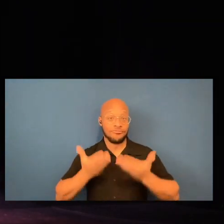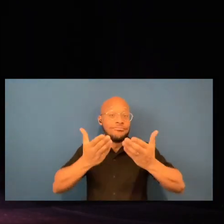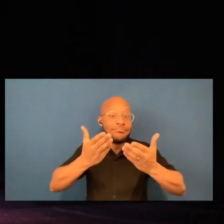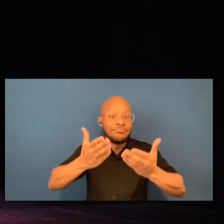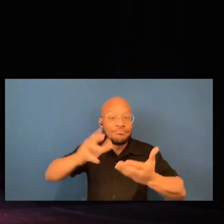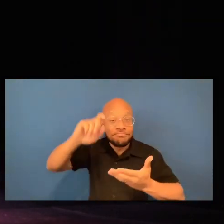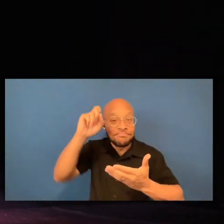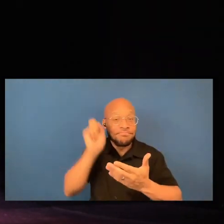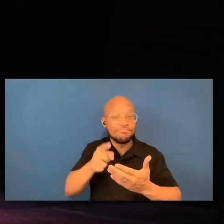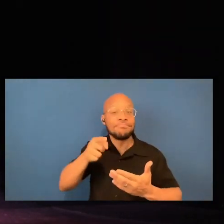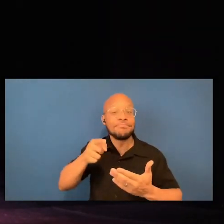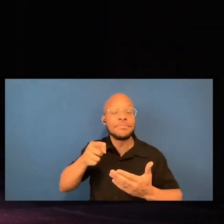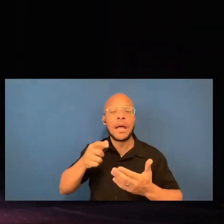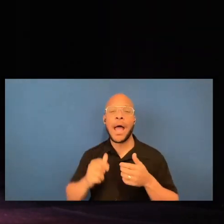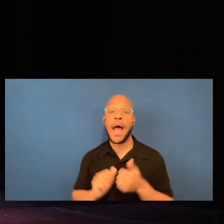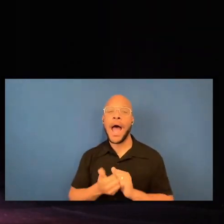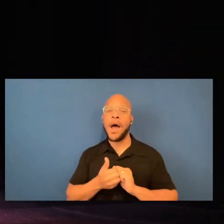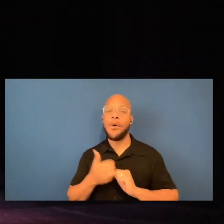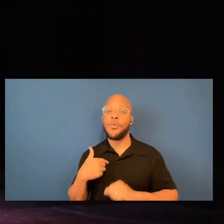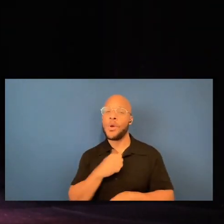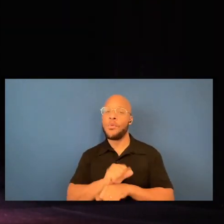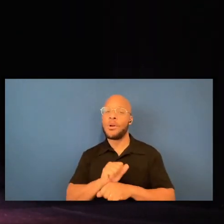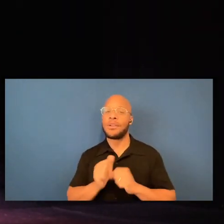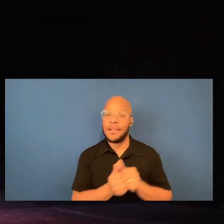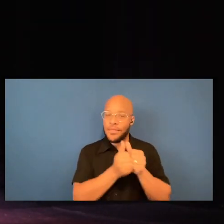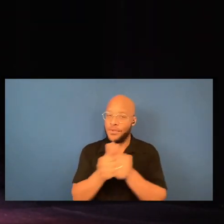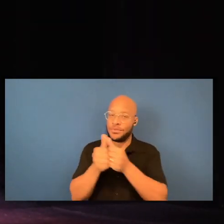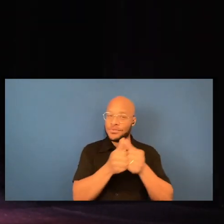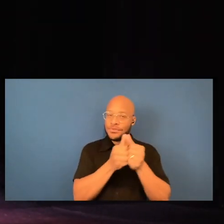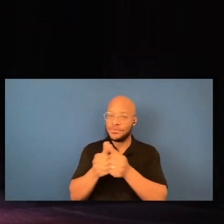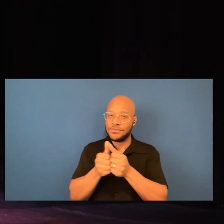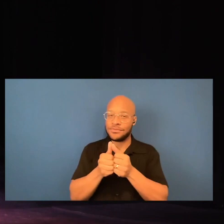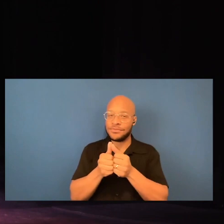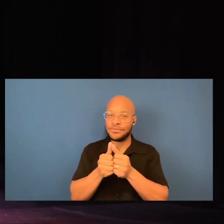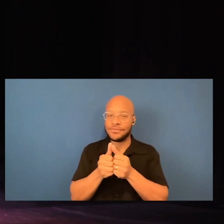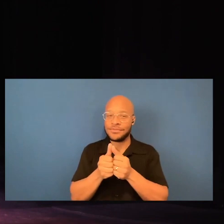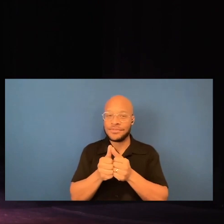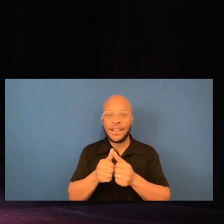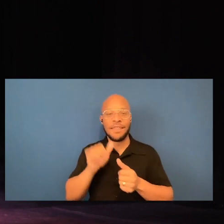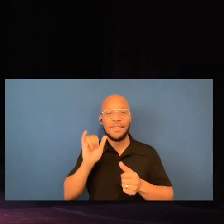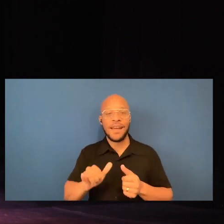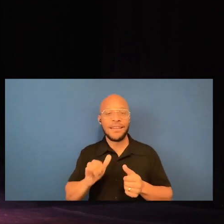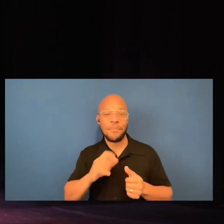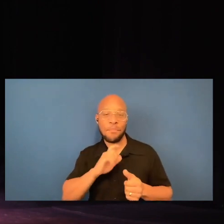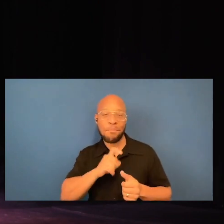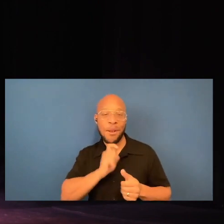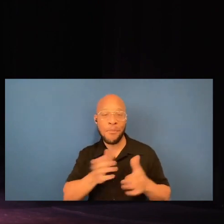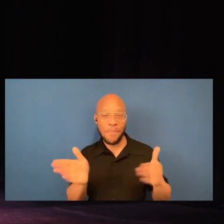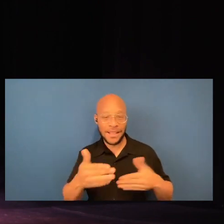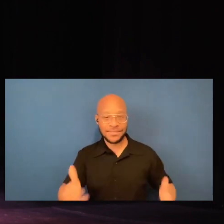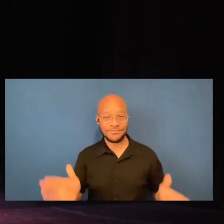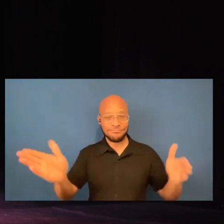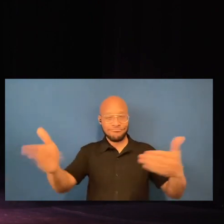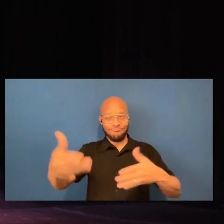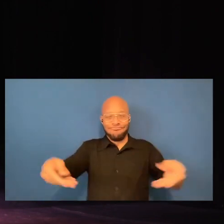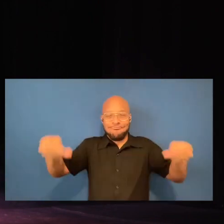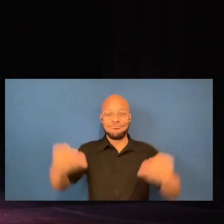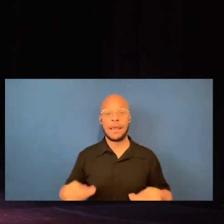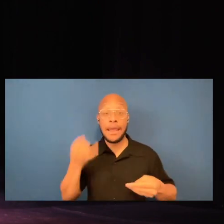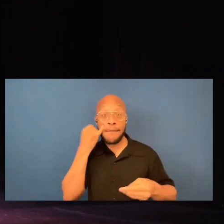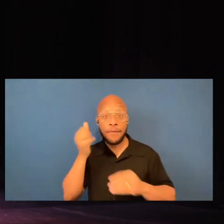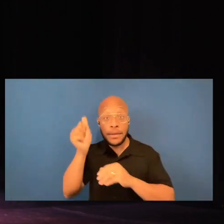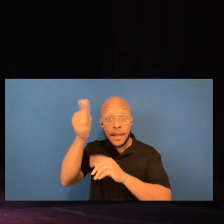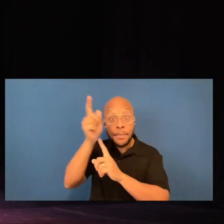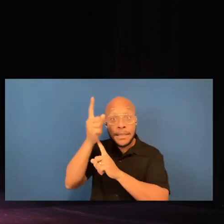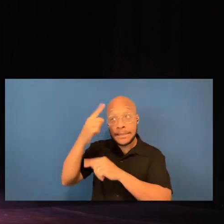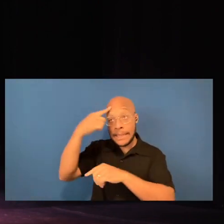lockbox. It's for 10 minutes, if we can lay down the mantle of our 501c3 capitalist empires and our individualistic American